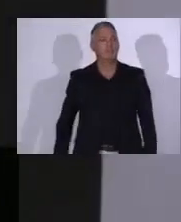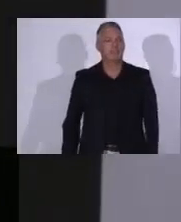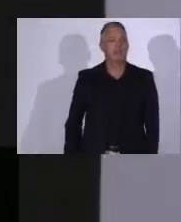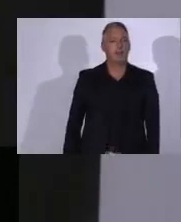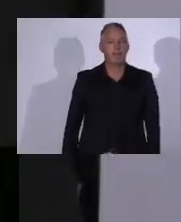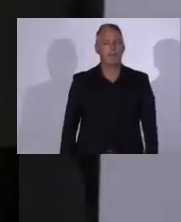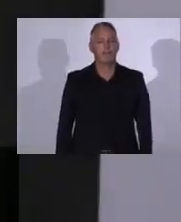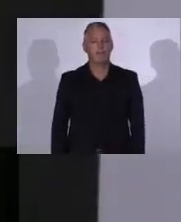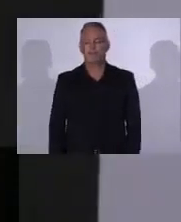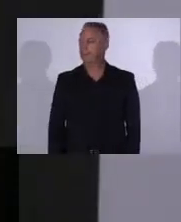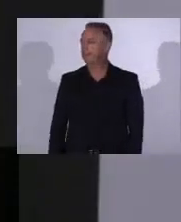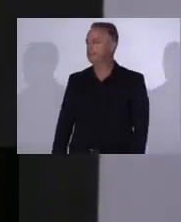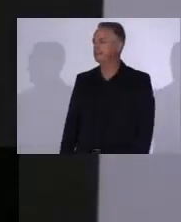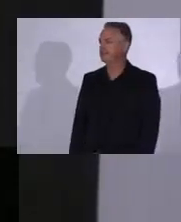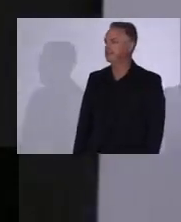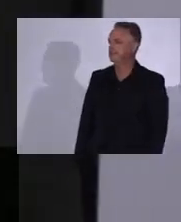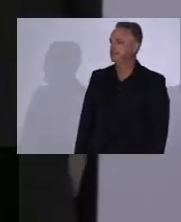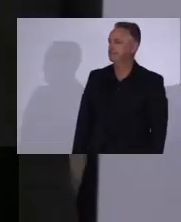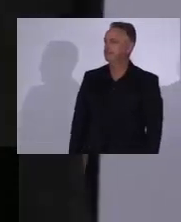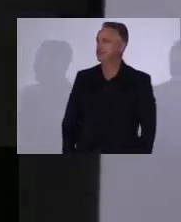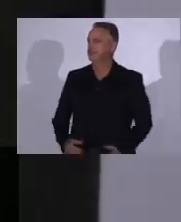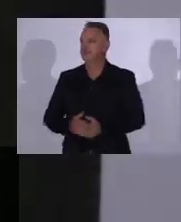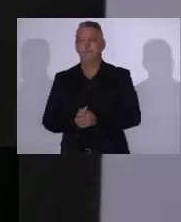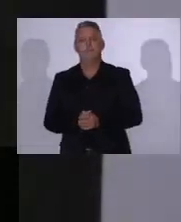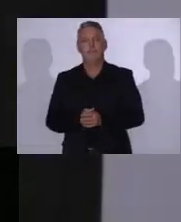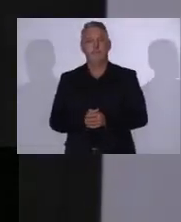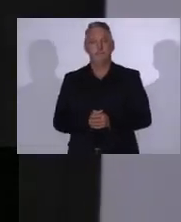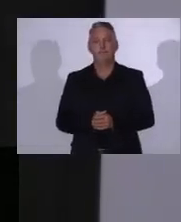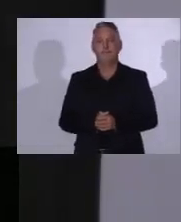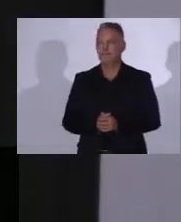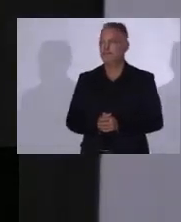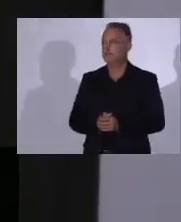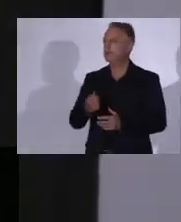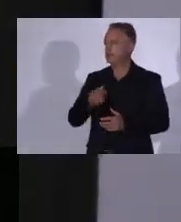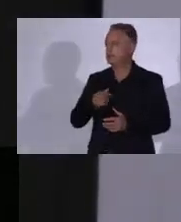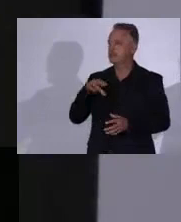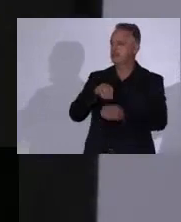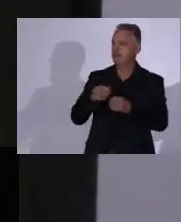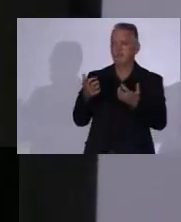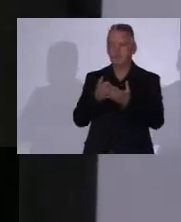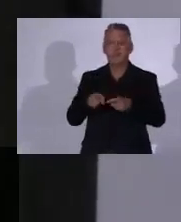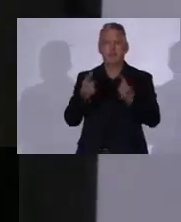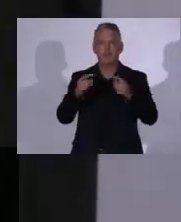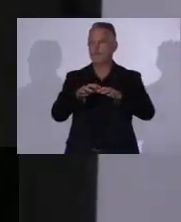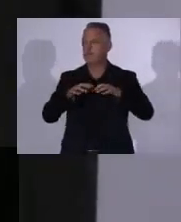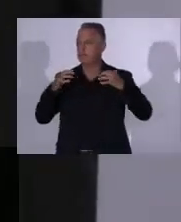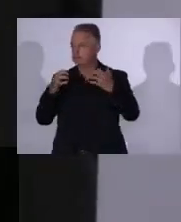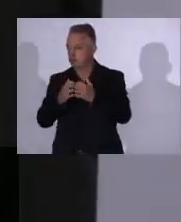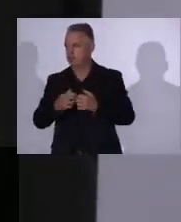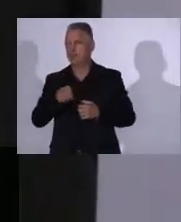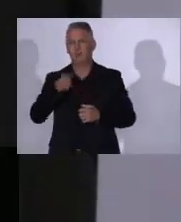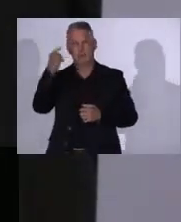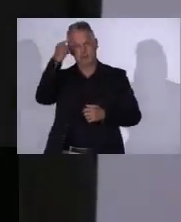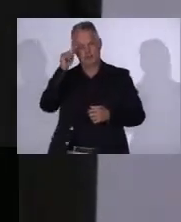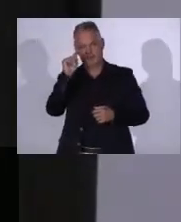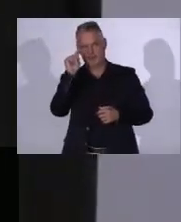Thank you. I think over the last couple of years, I've attended a lot of forums. I've organized a couple, attended a couple, and I think that is one of the